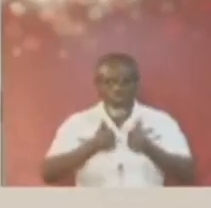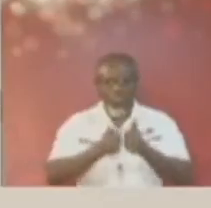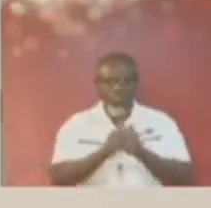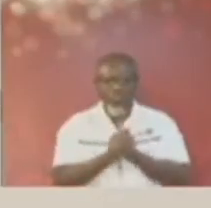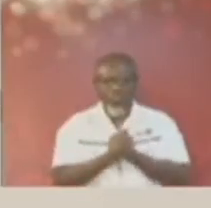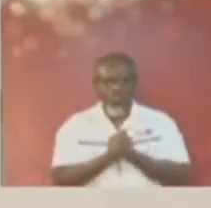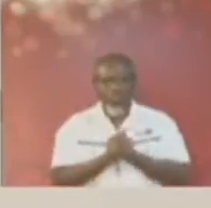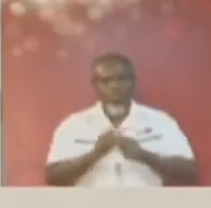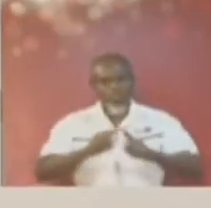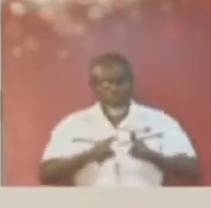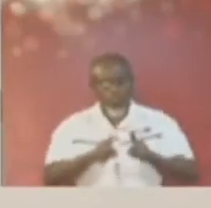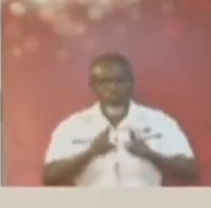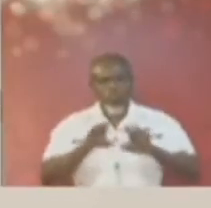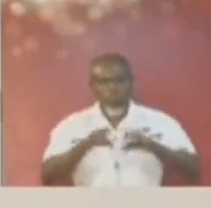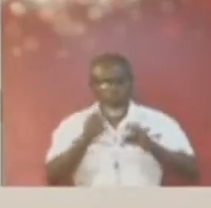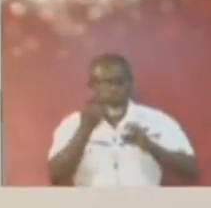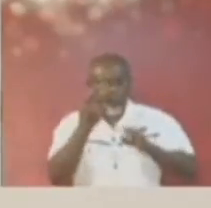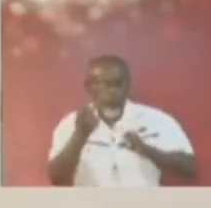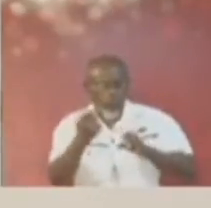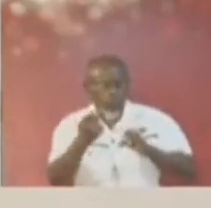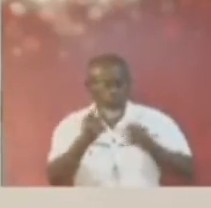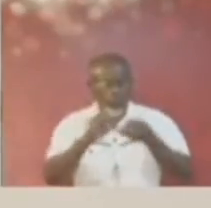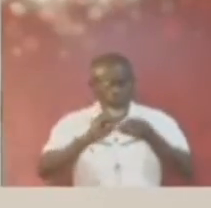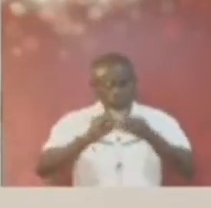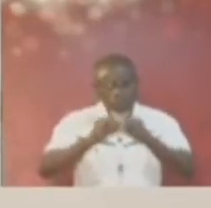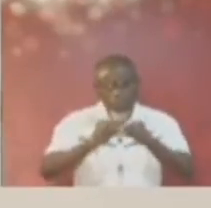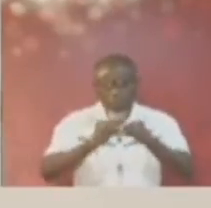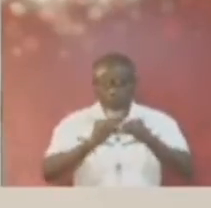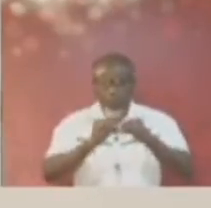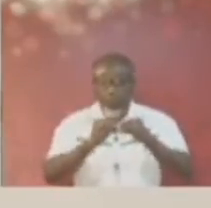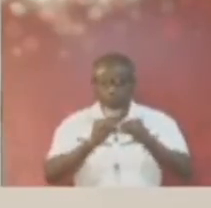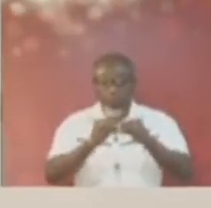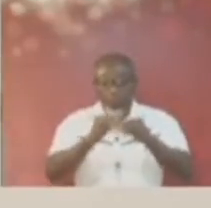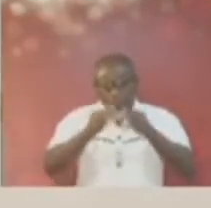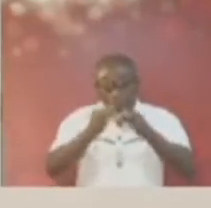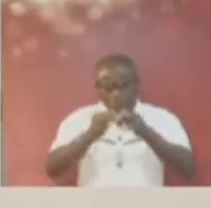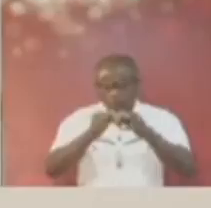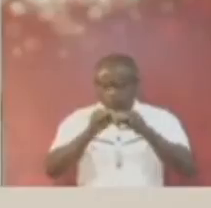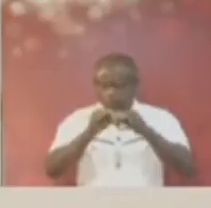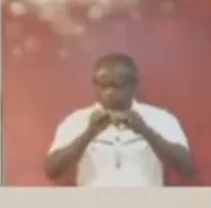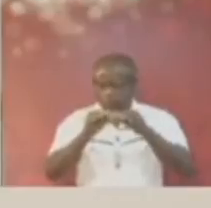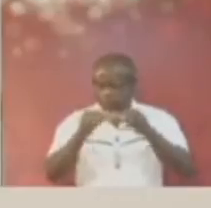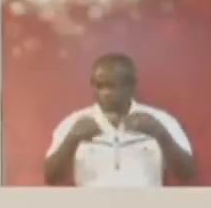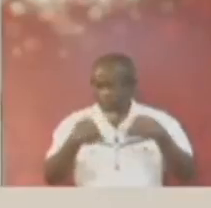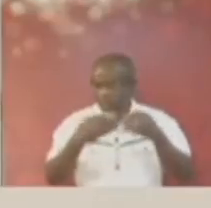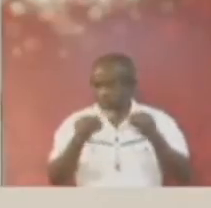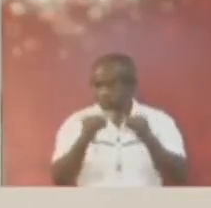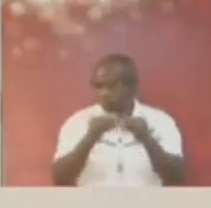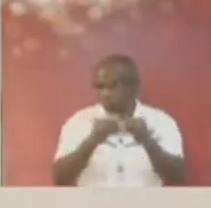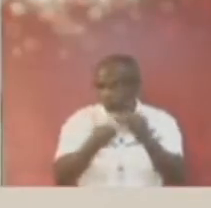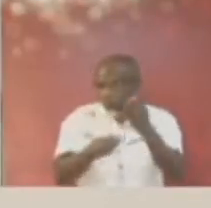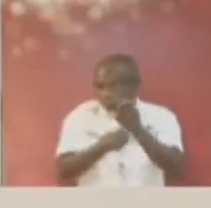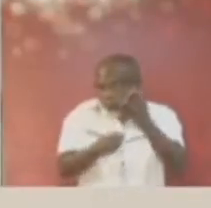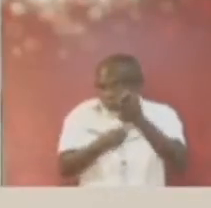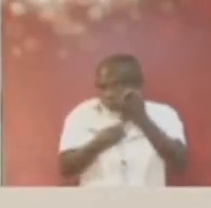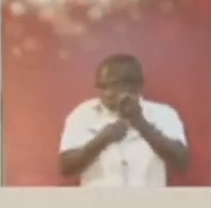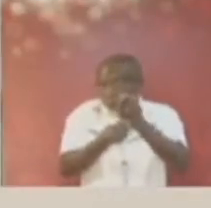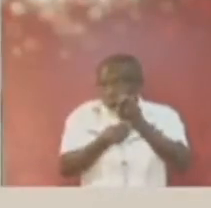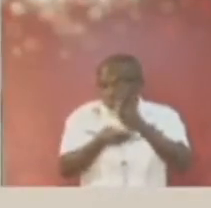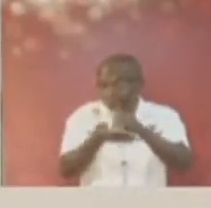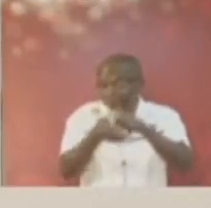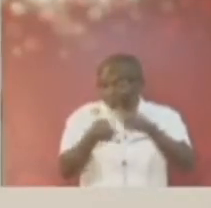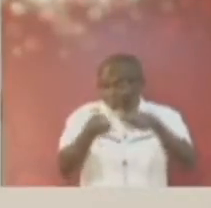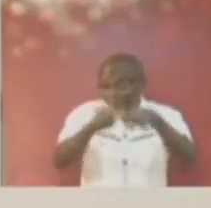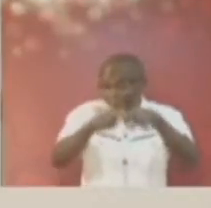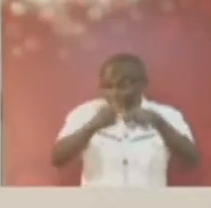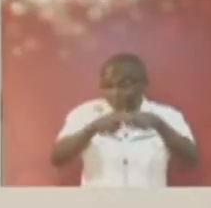cases as the population spreads or does not spread respiratory illness, including COVID-19. So the